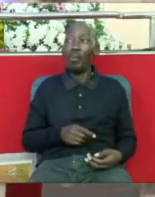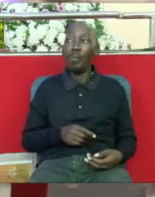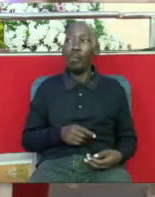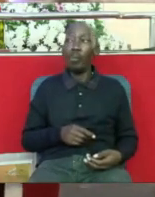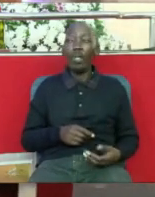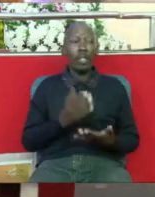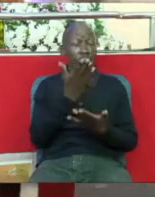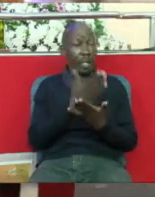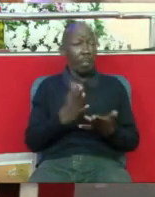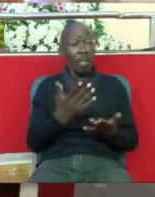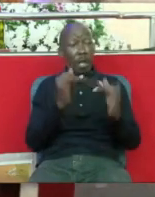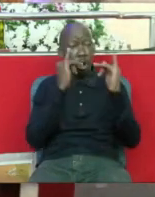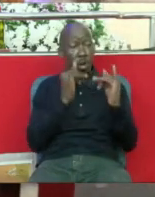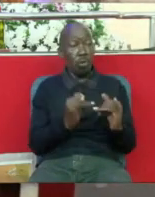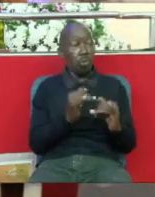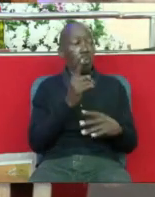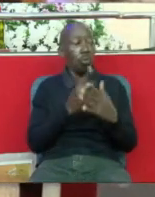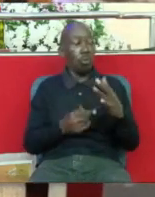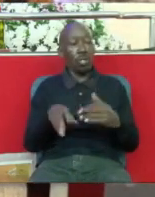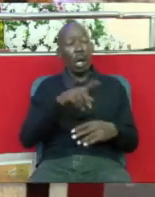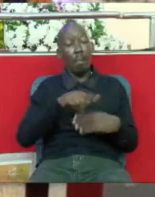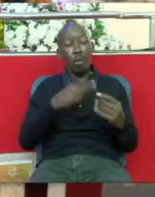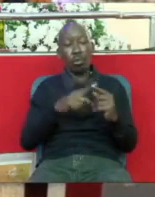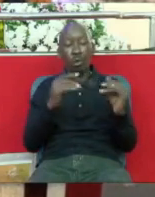So something new was about to happen